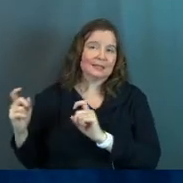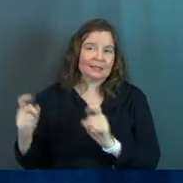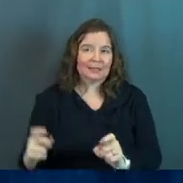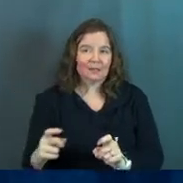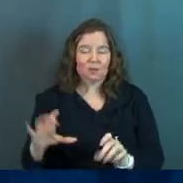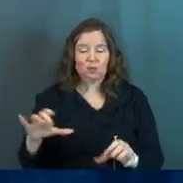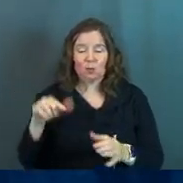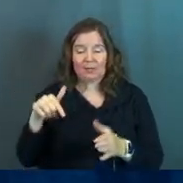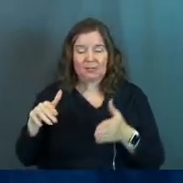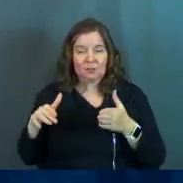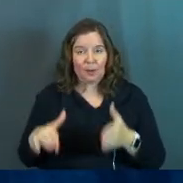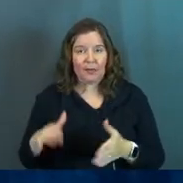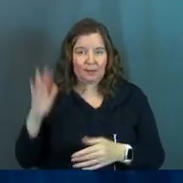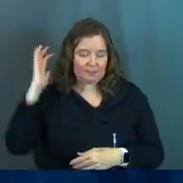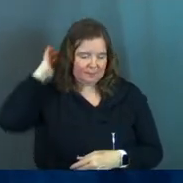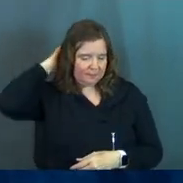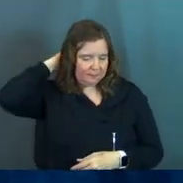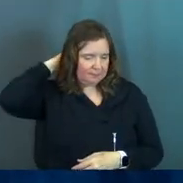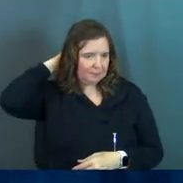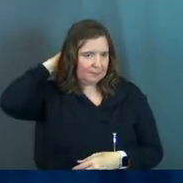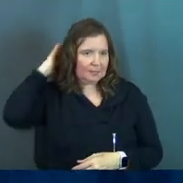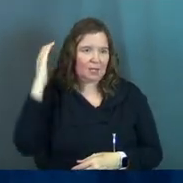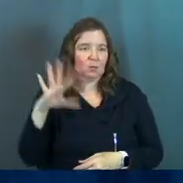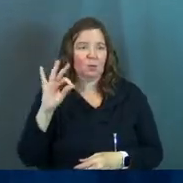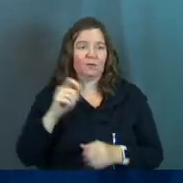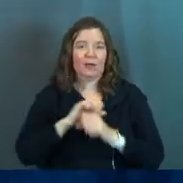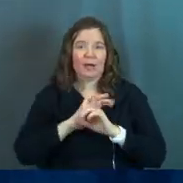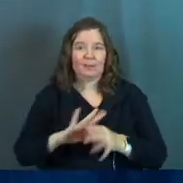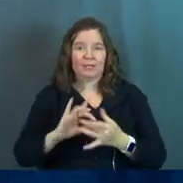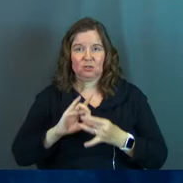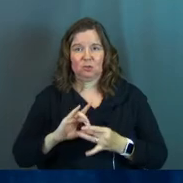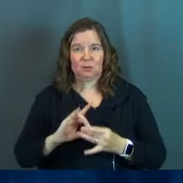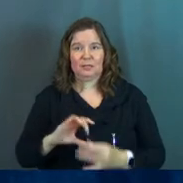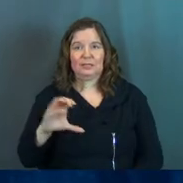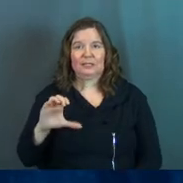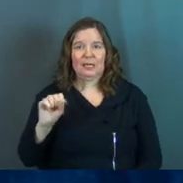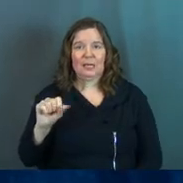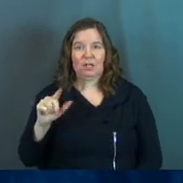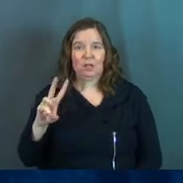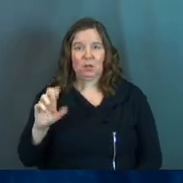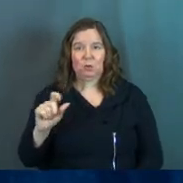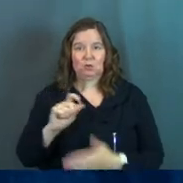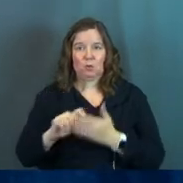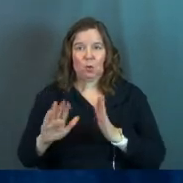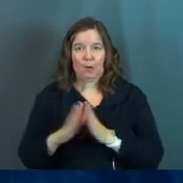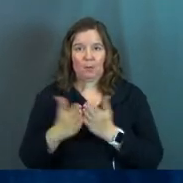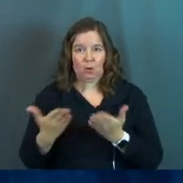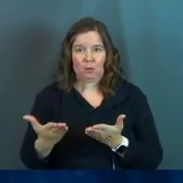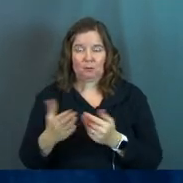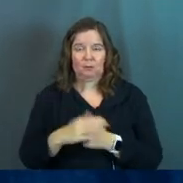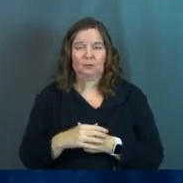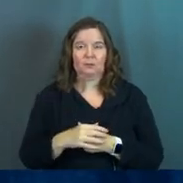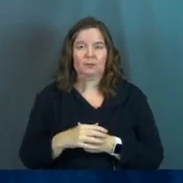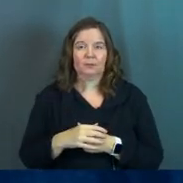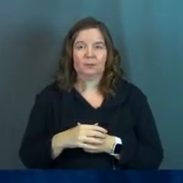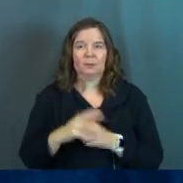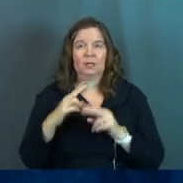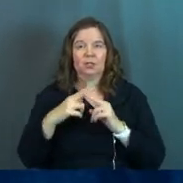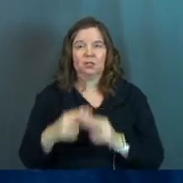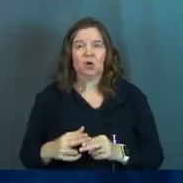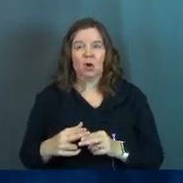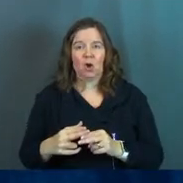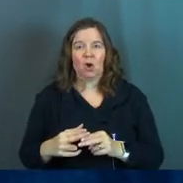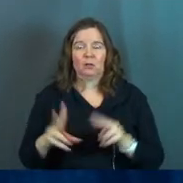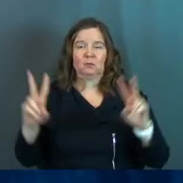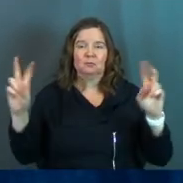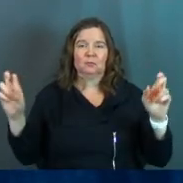and said, do it this way, and you'll find peace in your relationship. C.S. Lewis wrote a book. It's called The